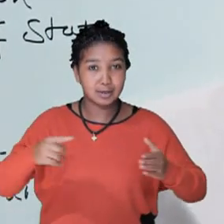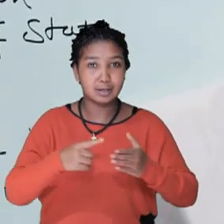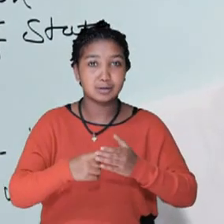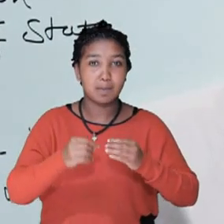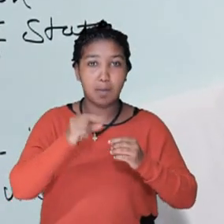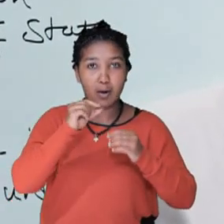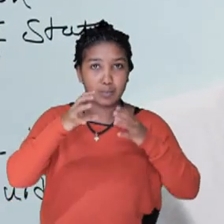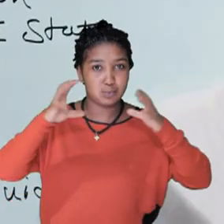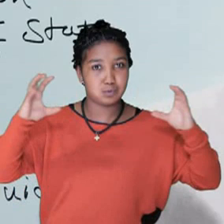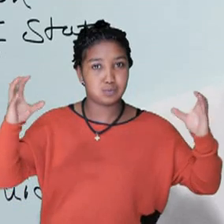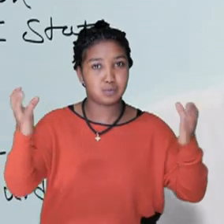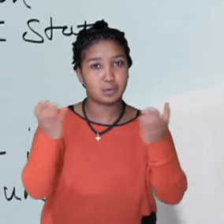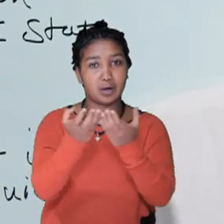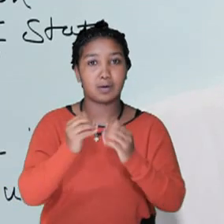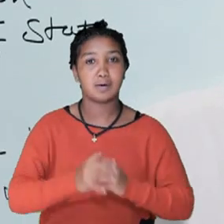okay?